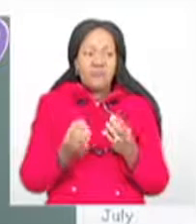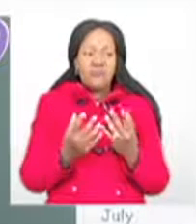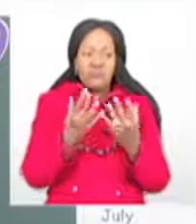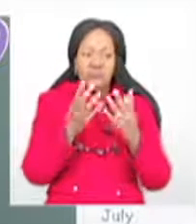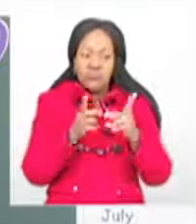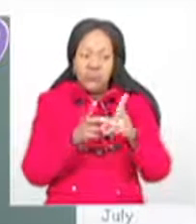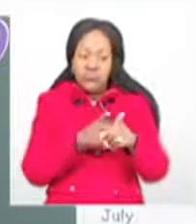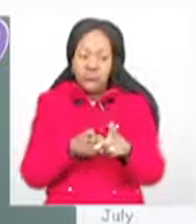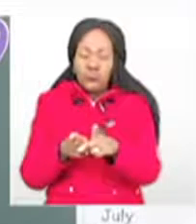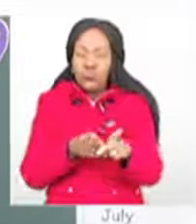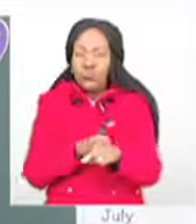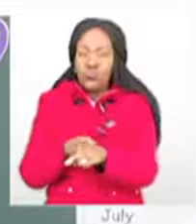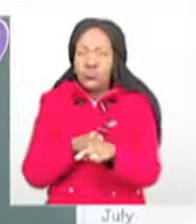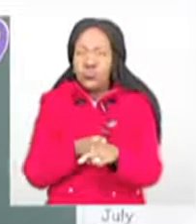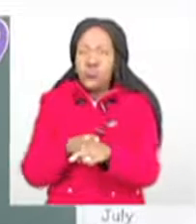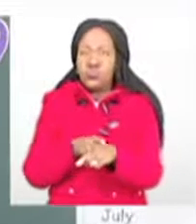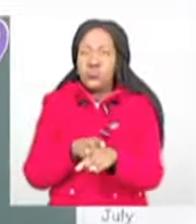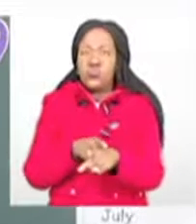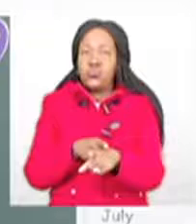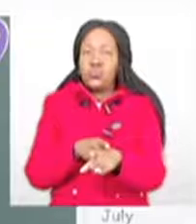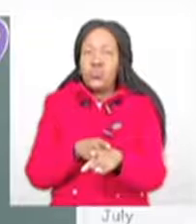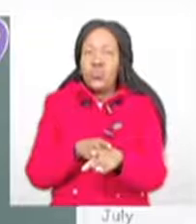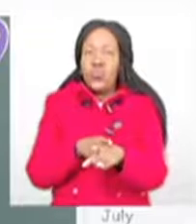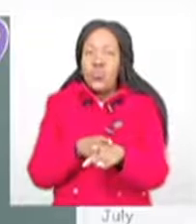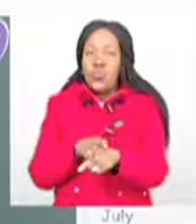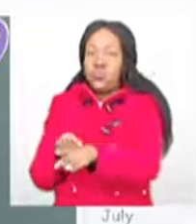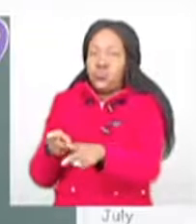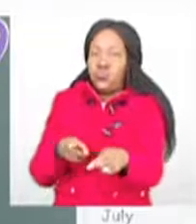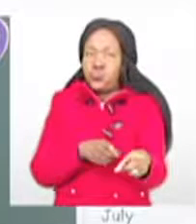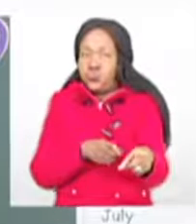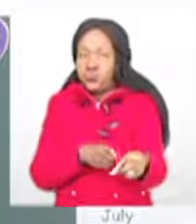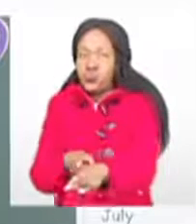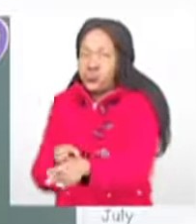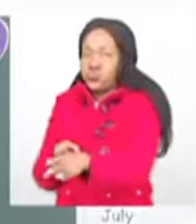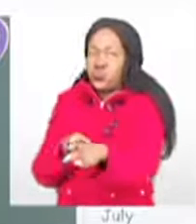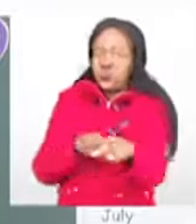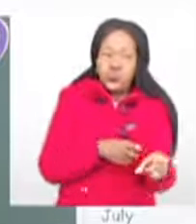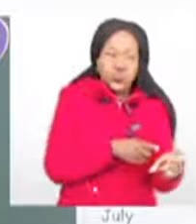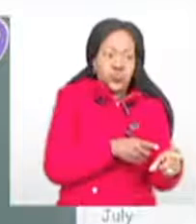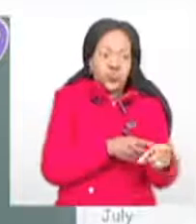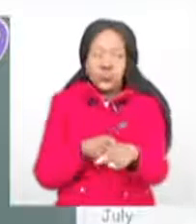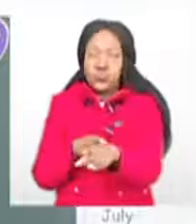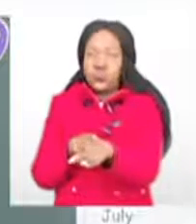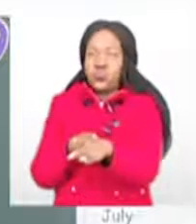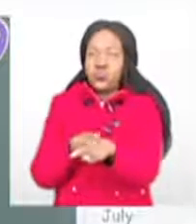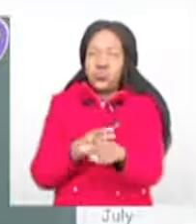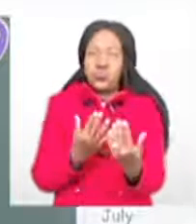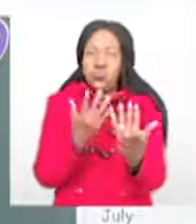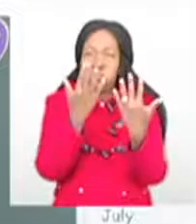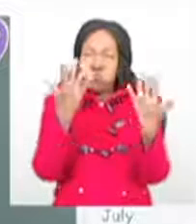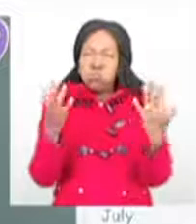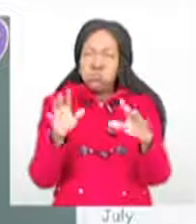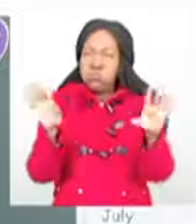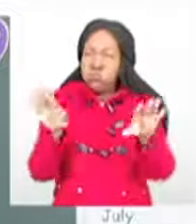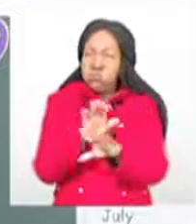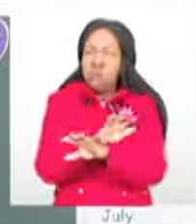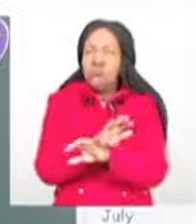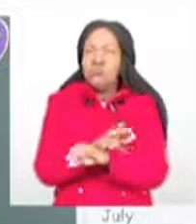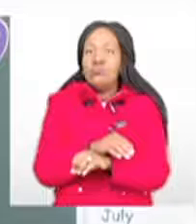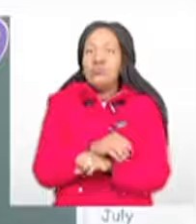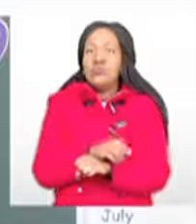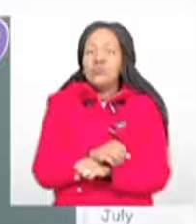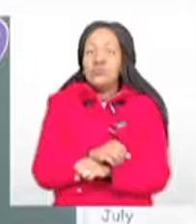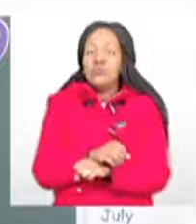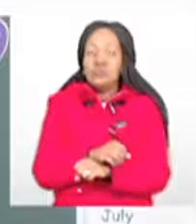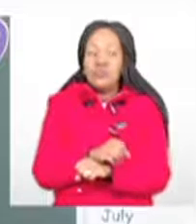his hosepipe and he goes f, f, f, to put up or put out